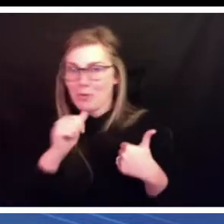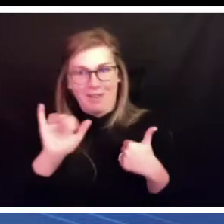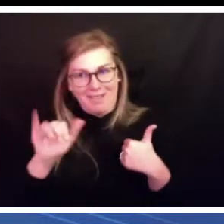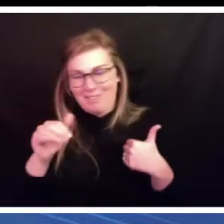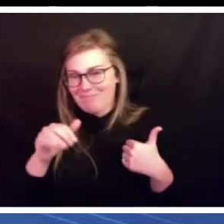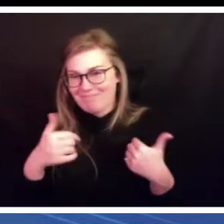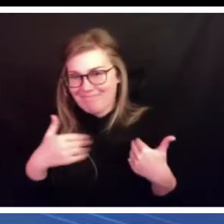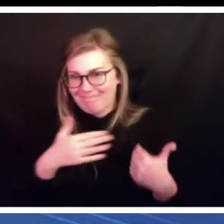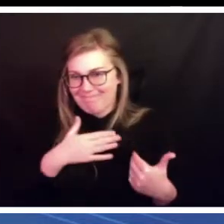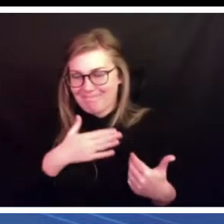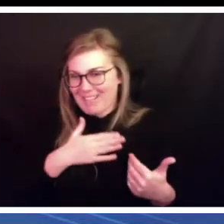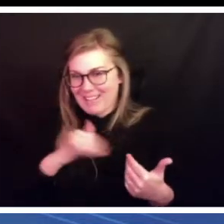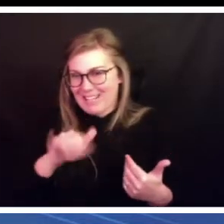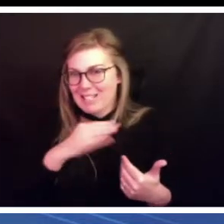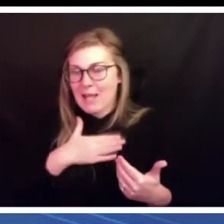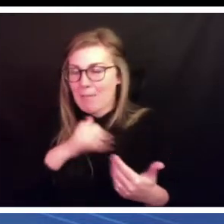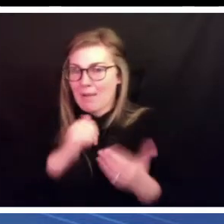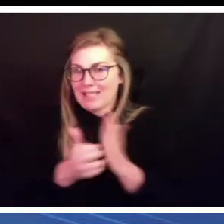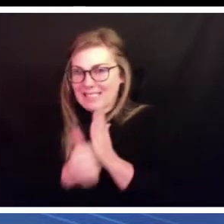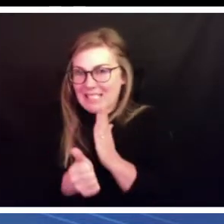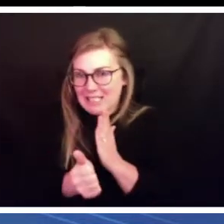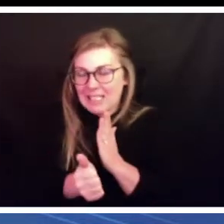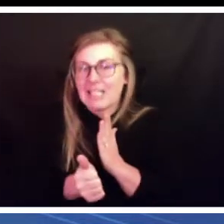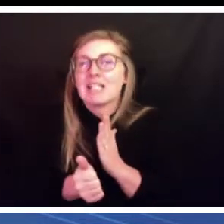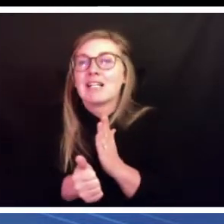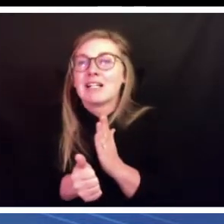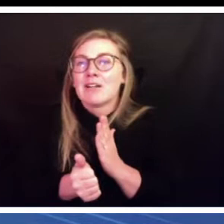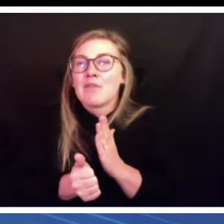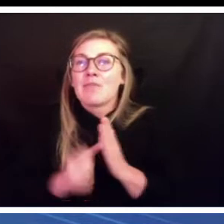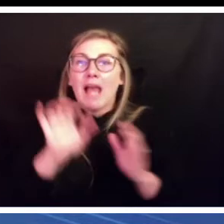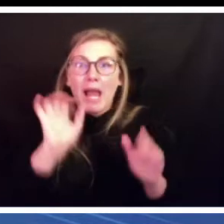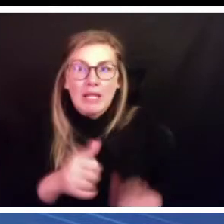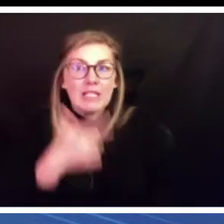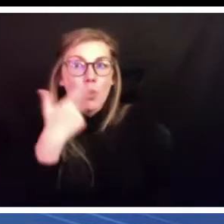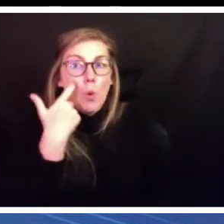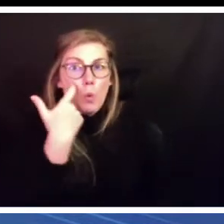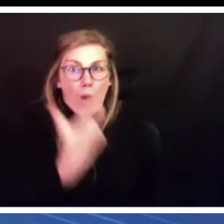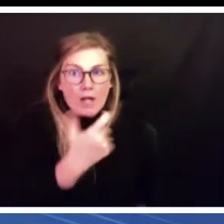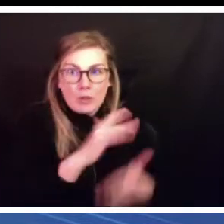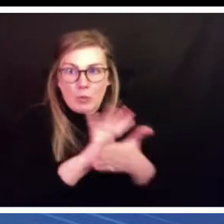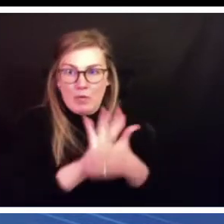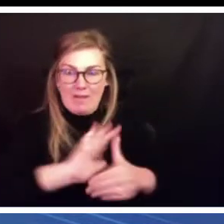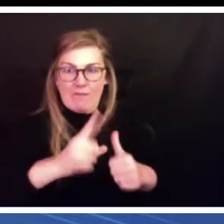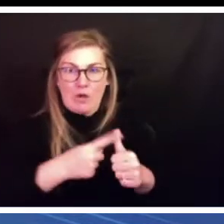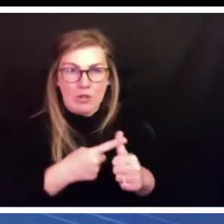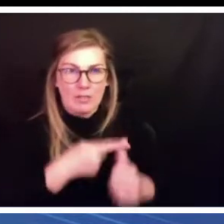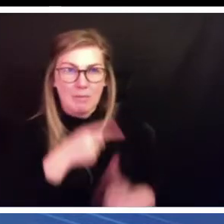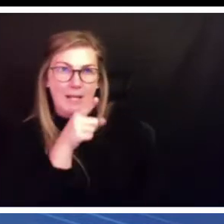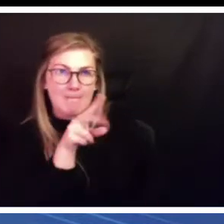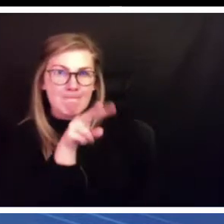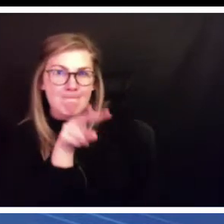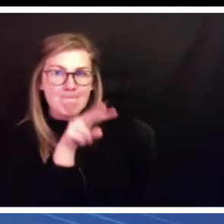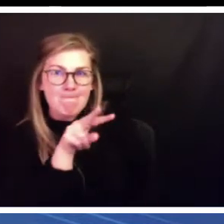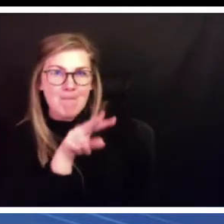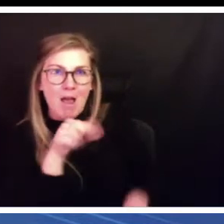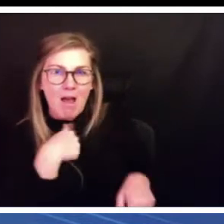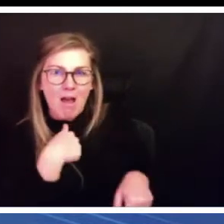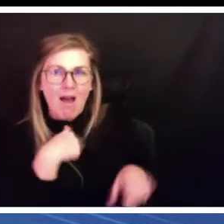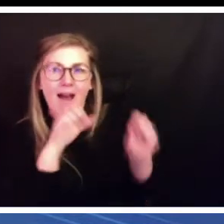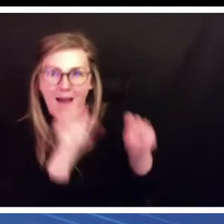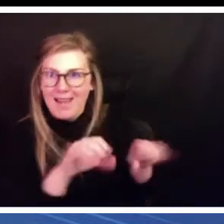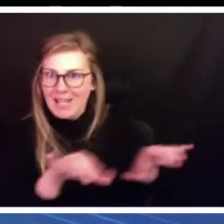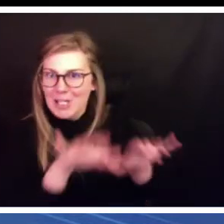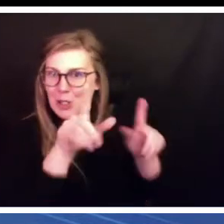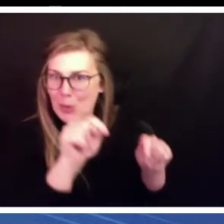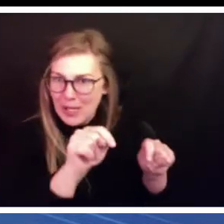to watch this media and say, oh, this is juicy. I can do this. I want to do this. And so, again, I'm a little bit different that way. But now,